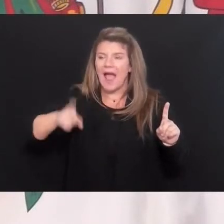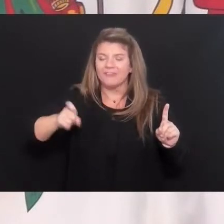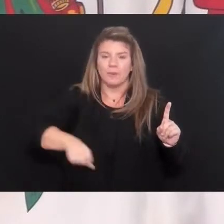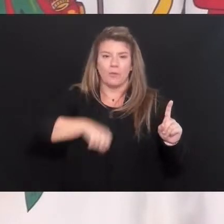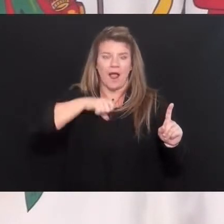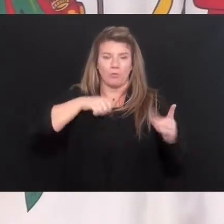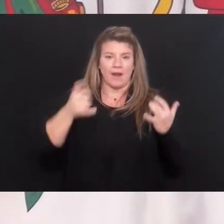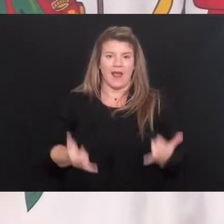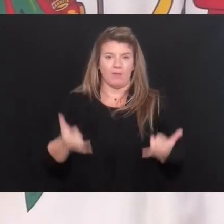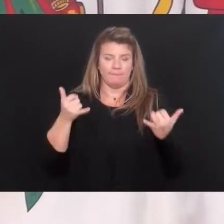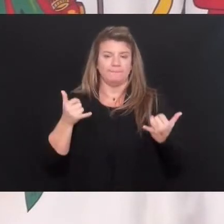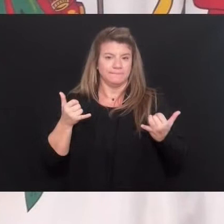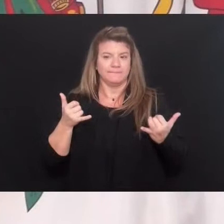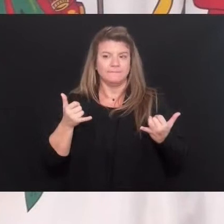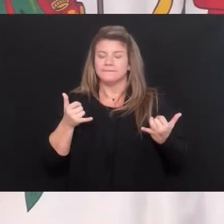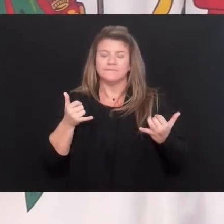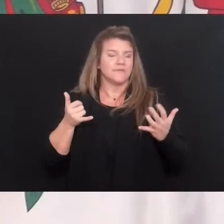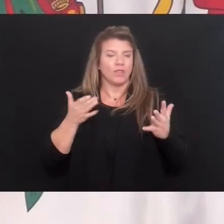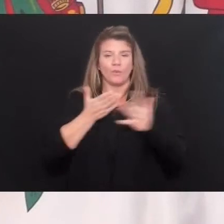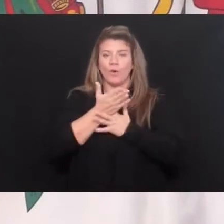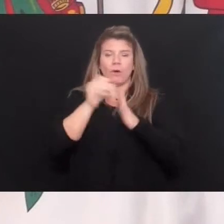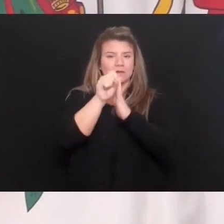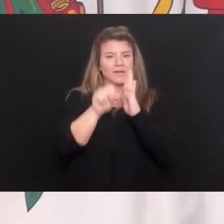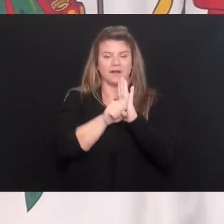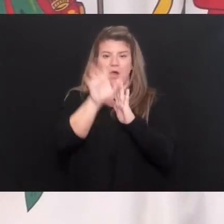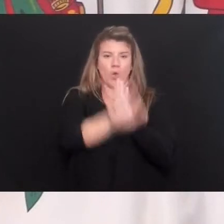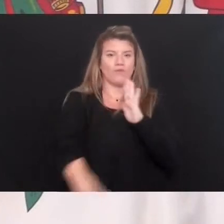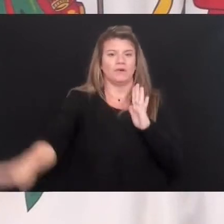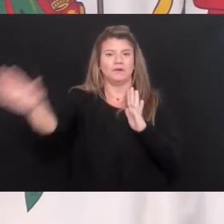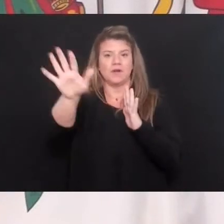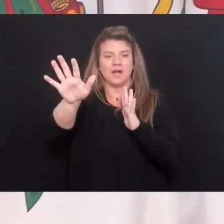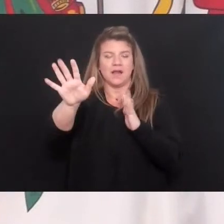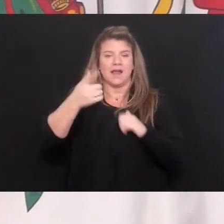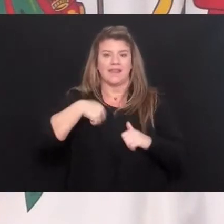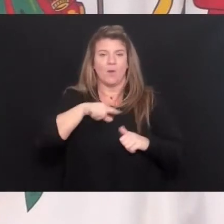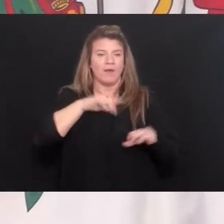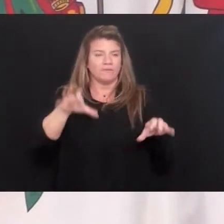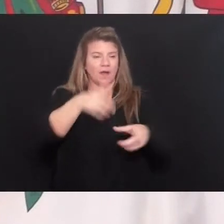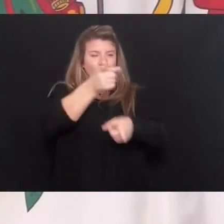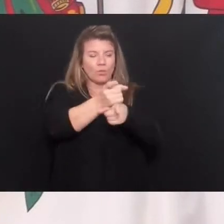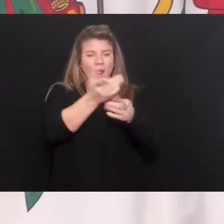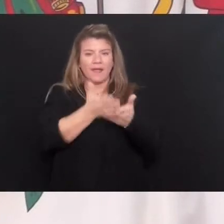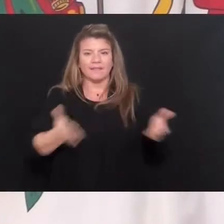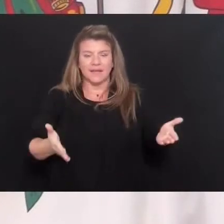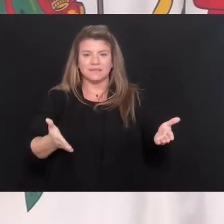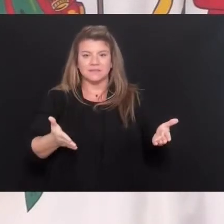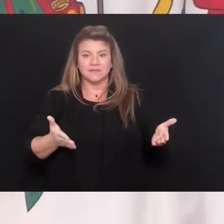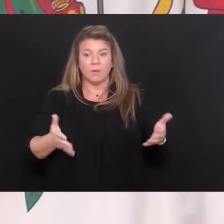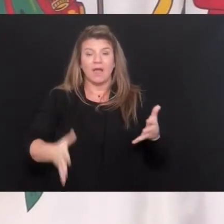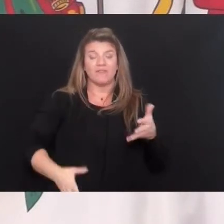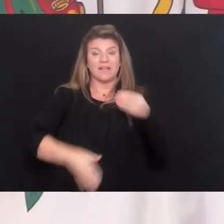proud right here and all throughout our state that we've pushed the right buttons. We've got an additional